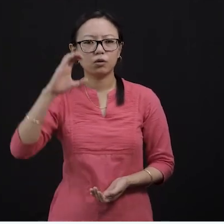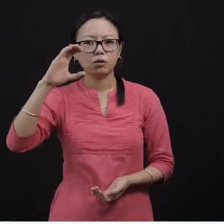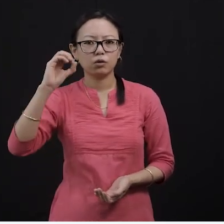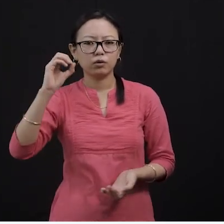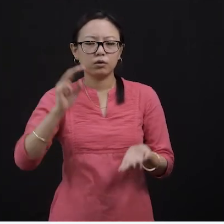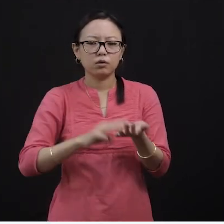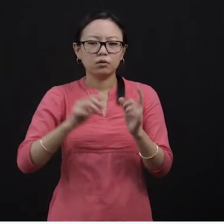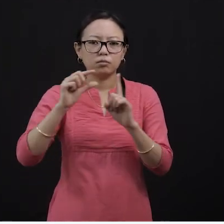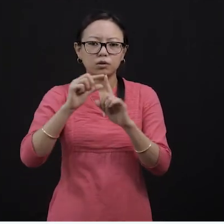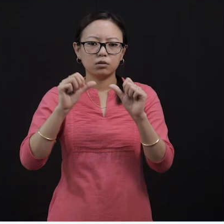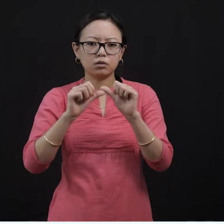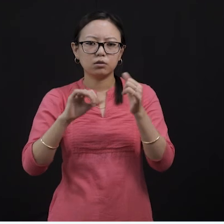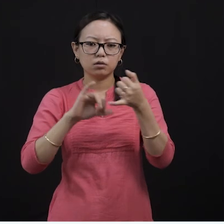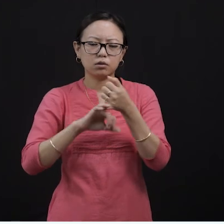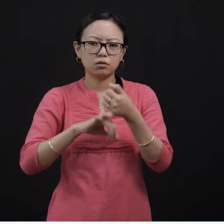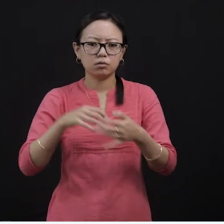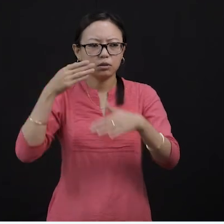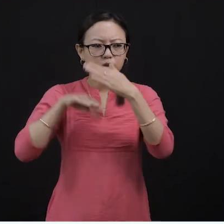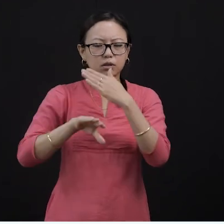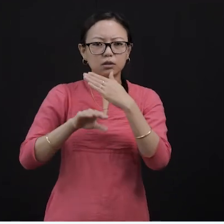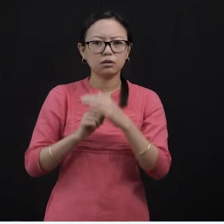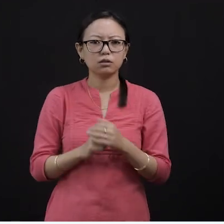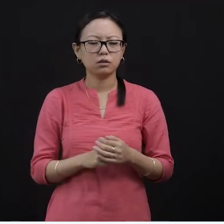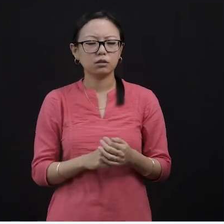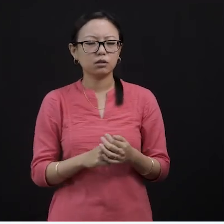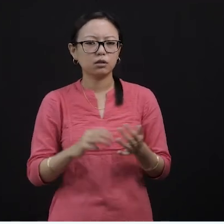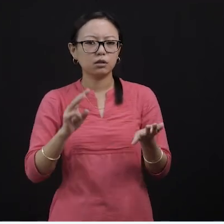magnetized needle. We have a magnetized needle.